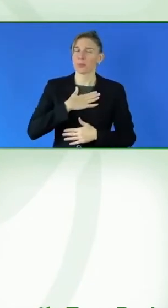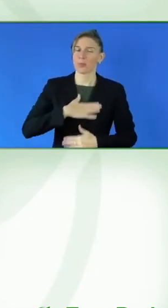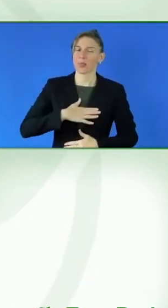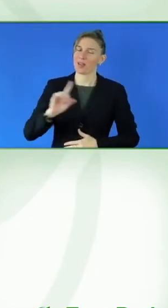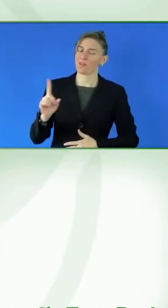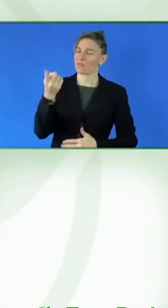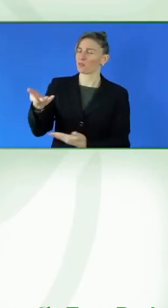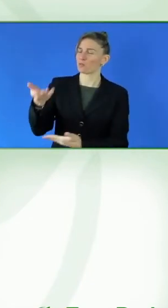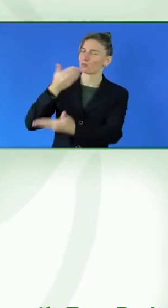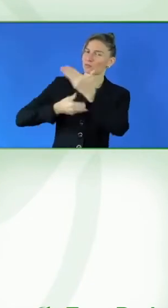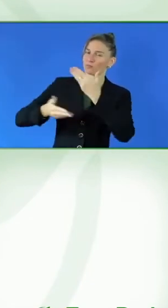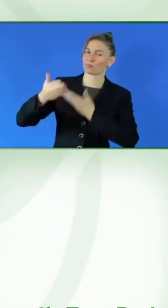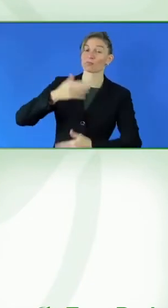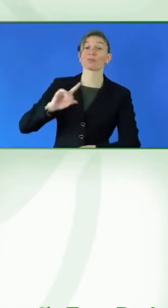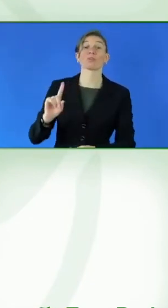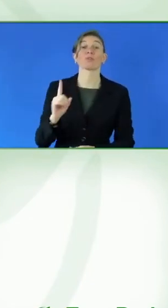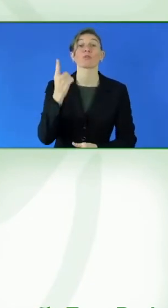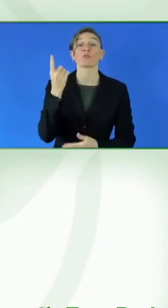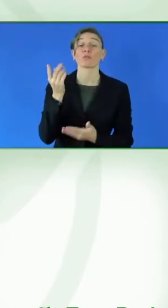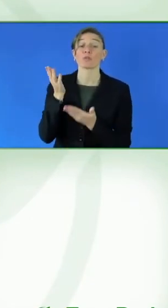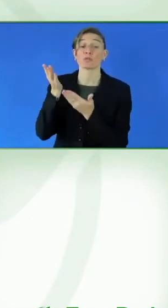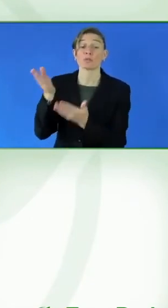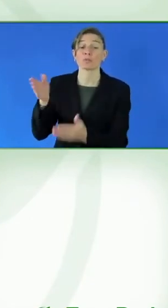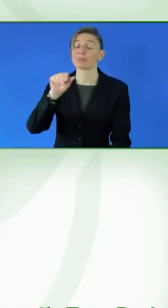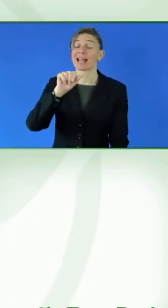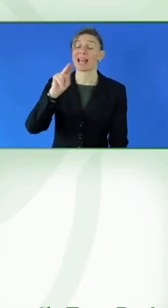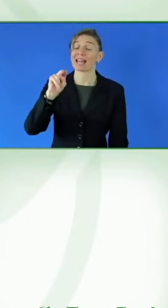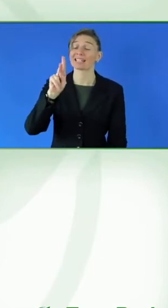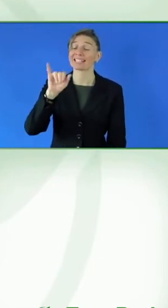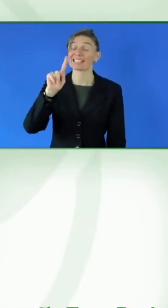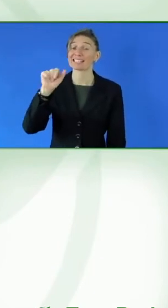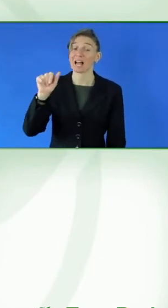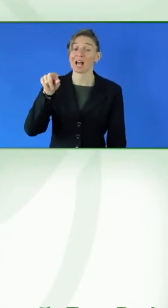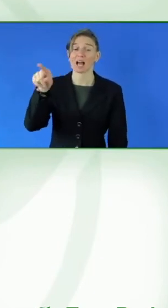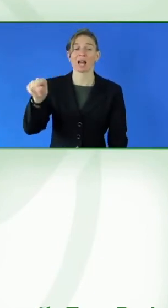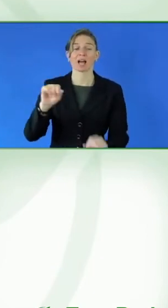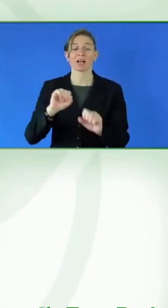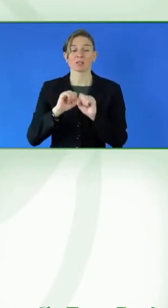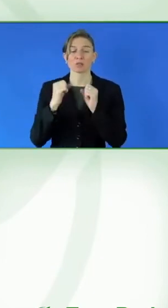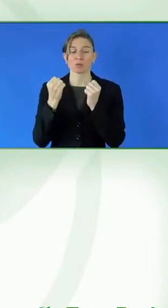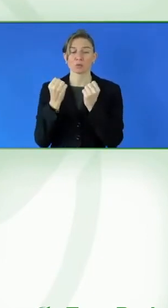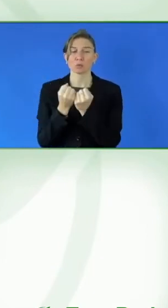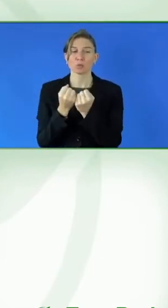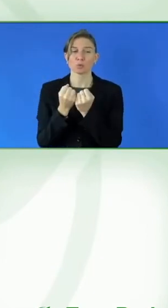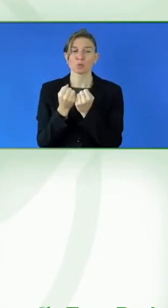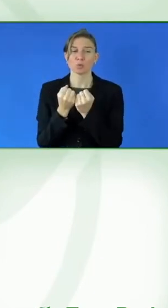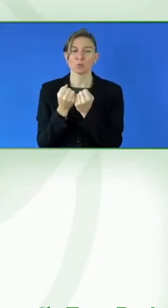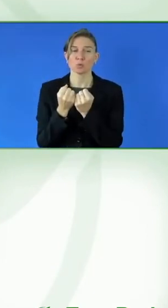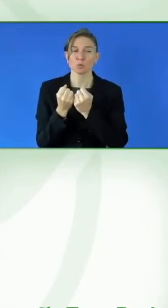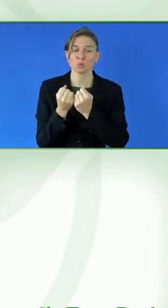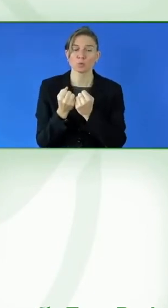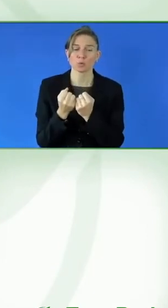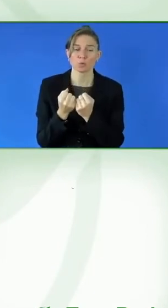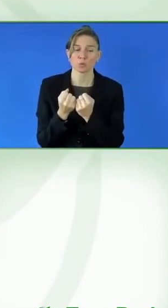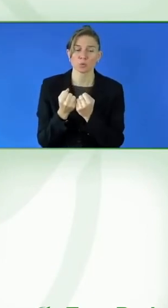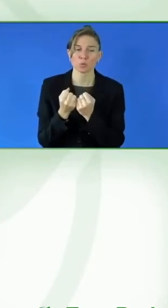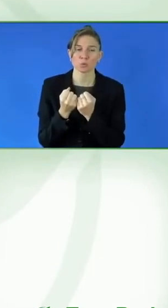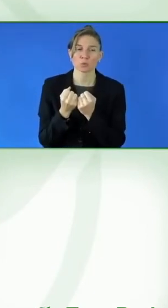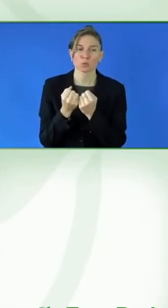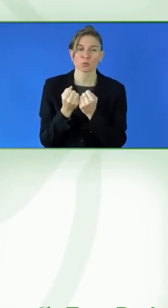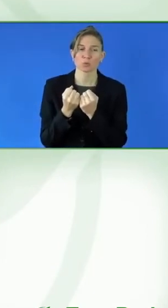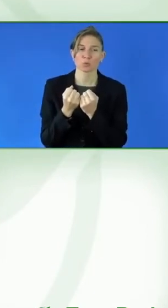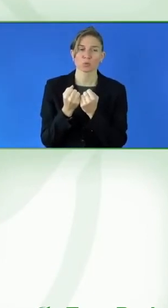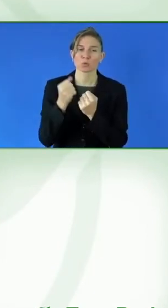start with Ankita from Social Alpha in India to set the stage with around